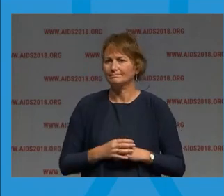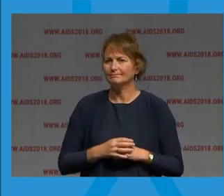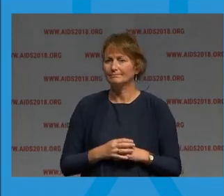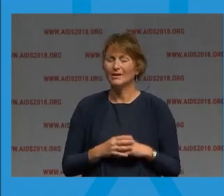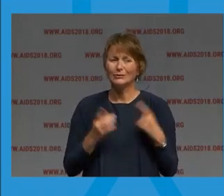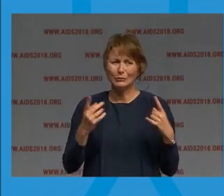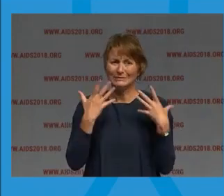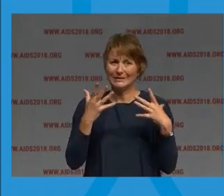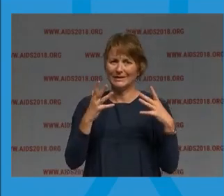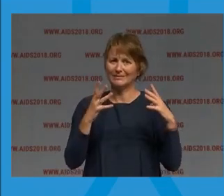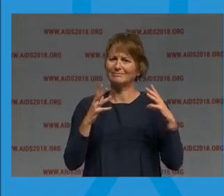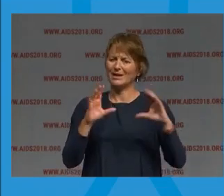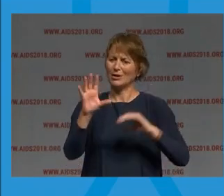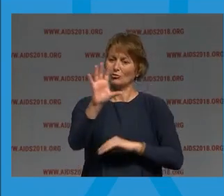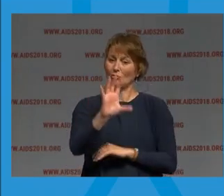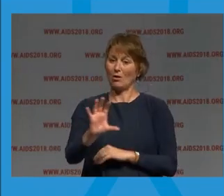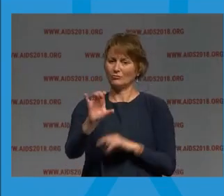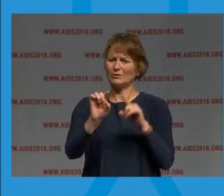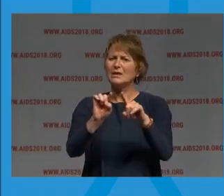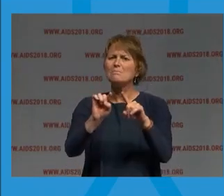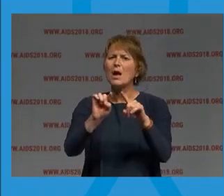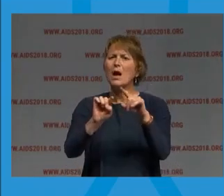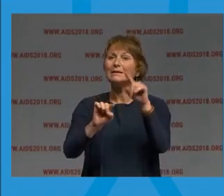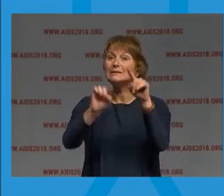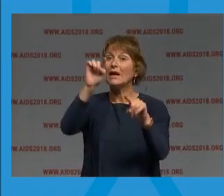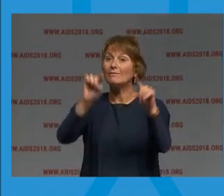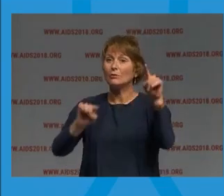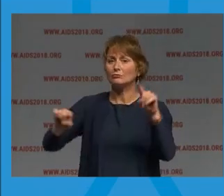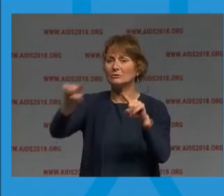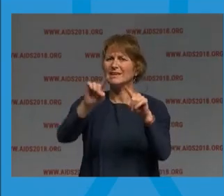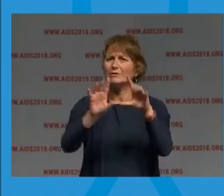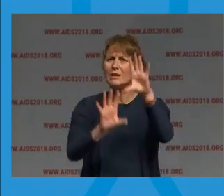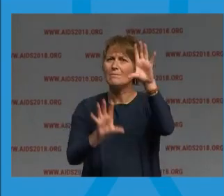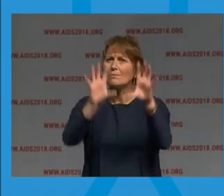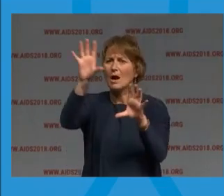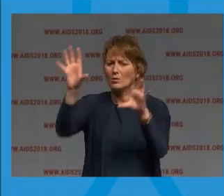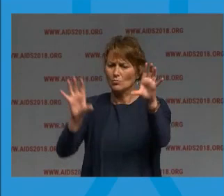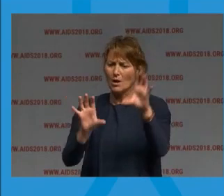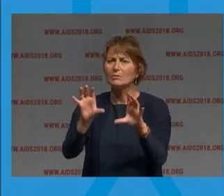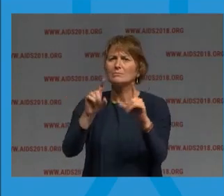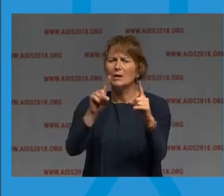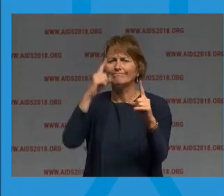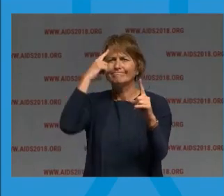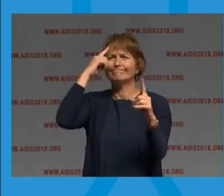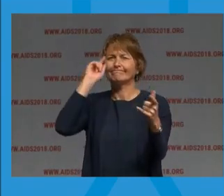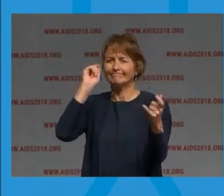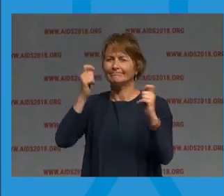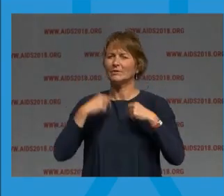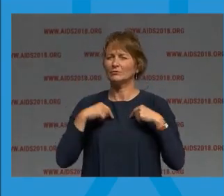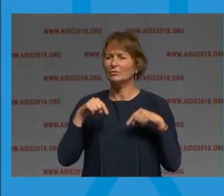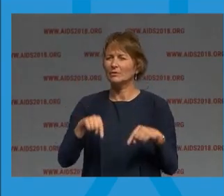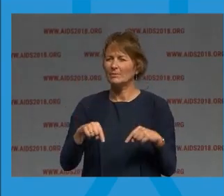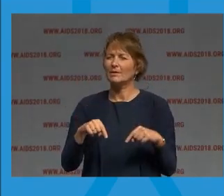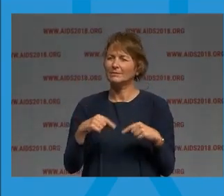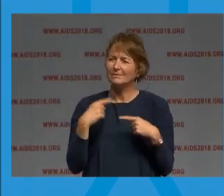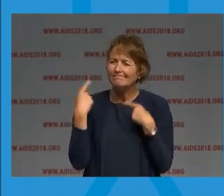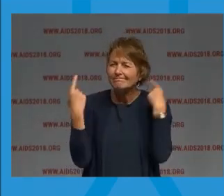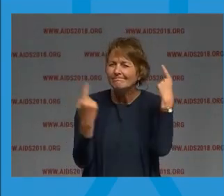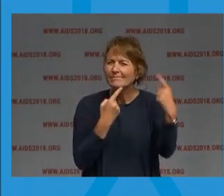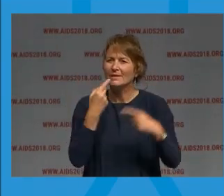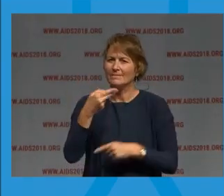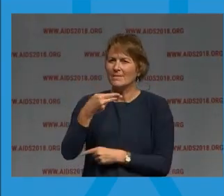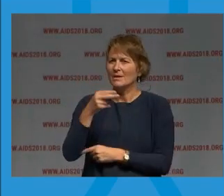demographic diversity of our nations. It's against this backdrop that in our global quest towards a more effective HIV